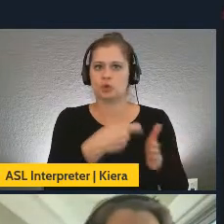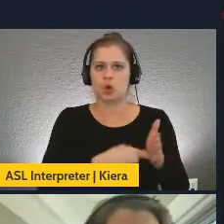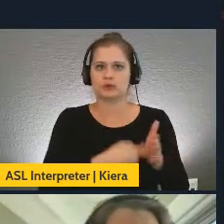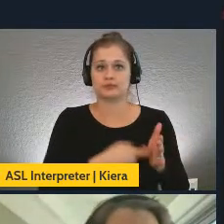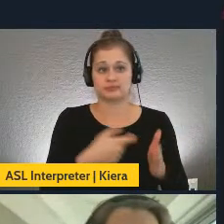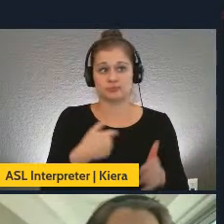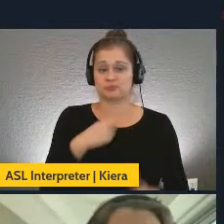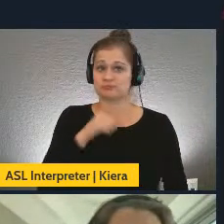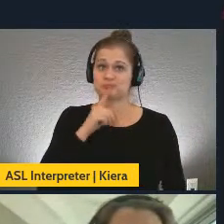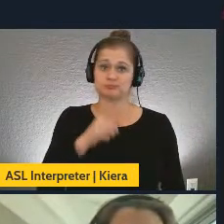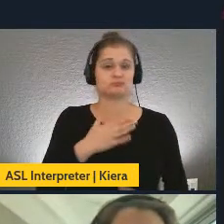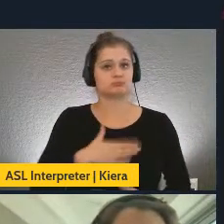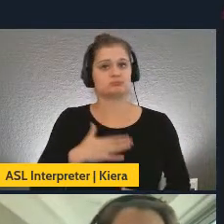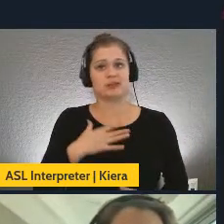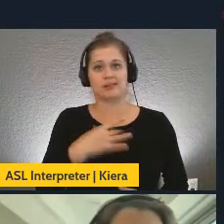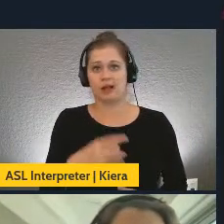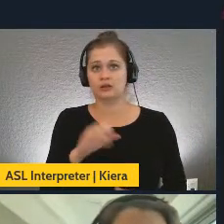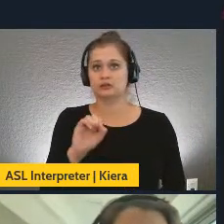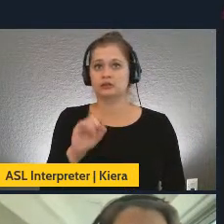fan of serverless.